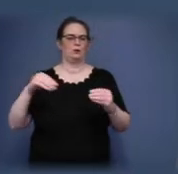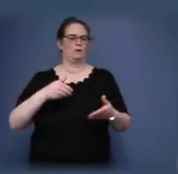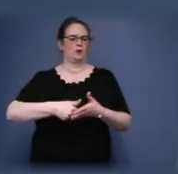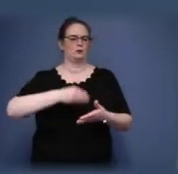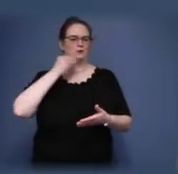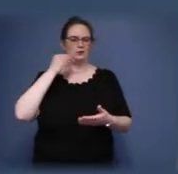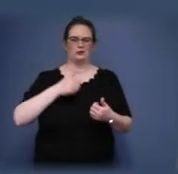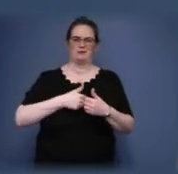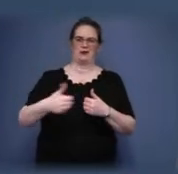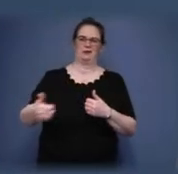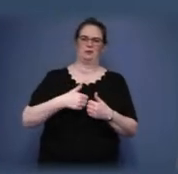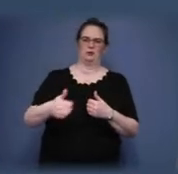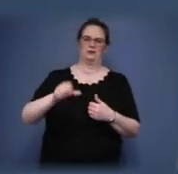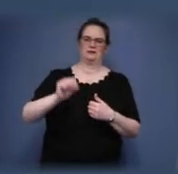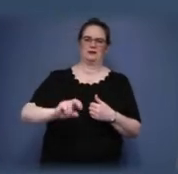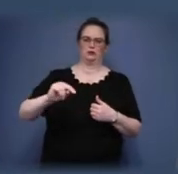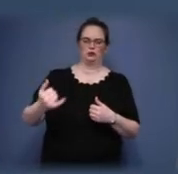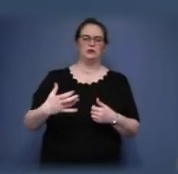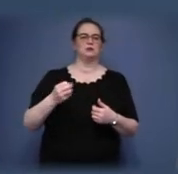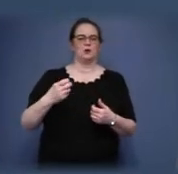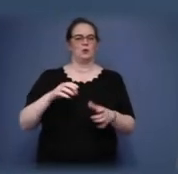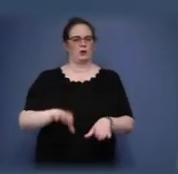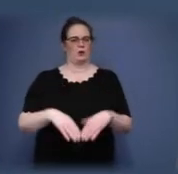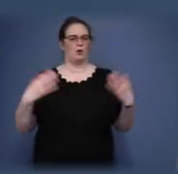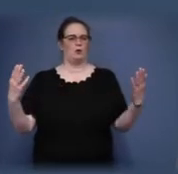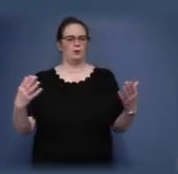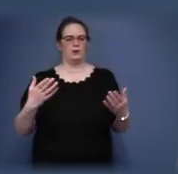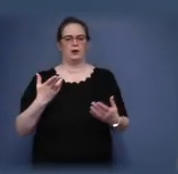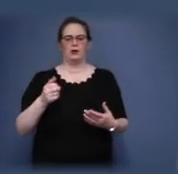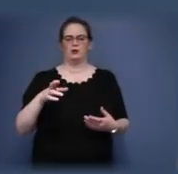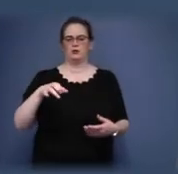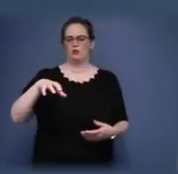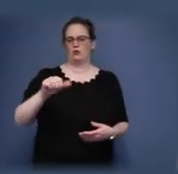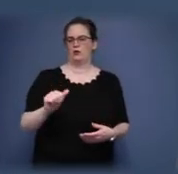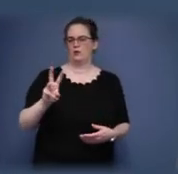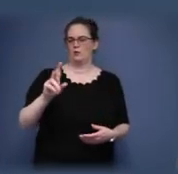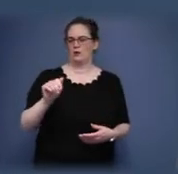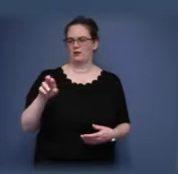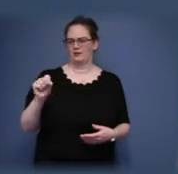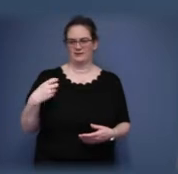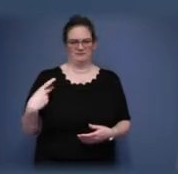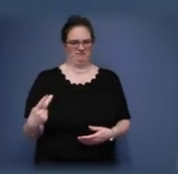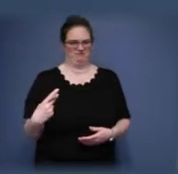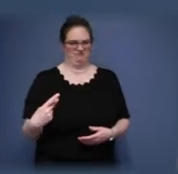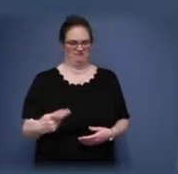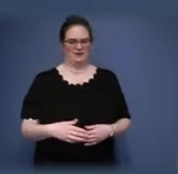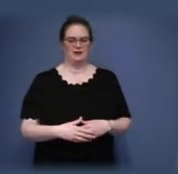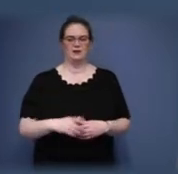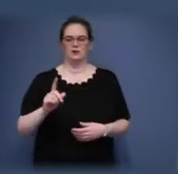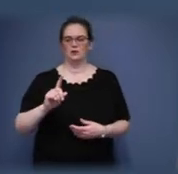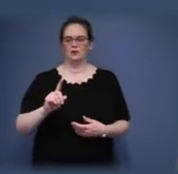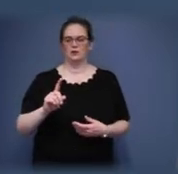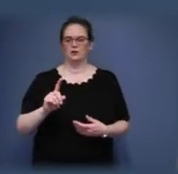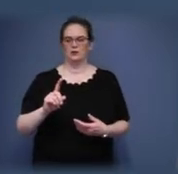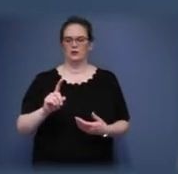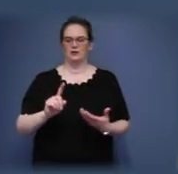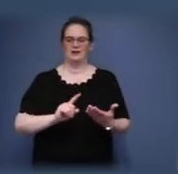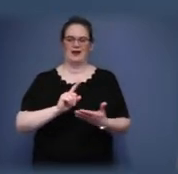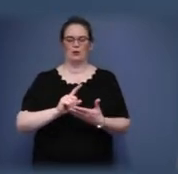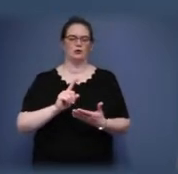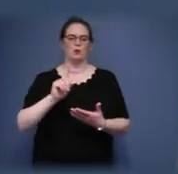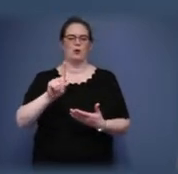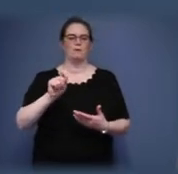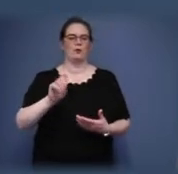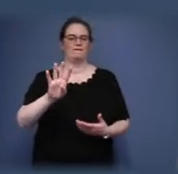commute to South Jersey. So we opened Honoria Wellness, Gert and I, which is an hour,